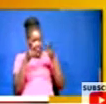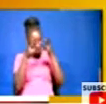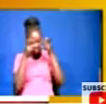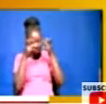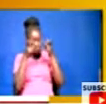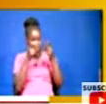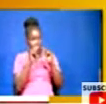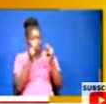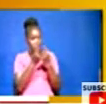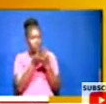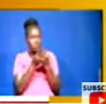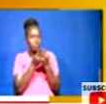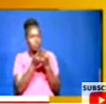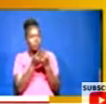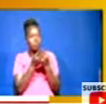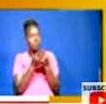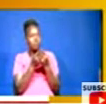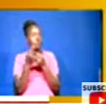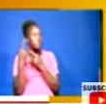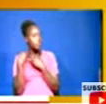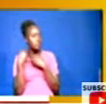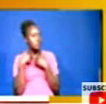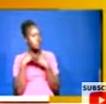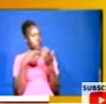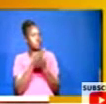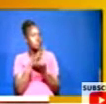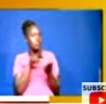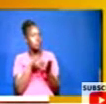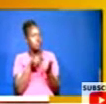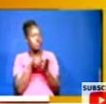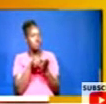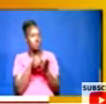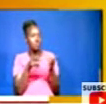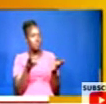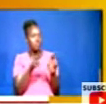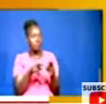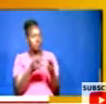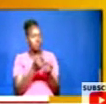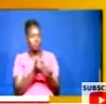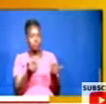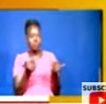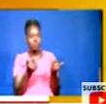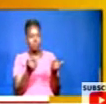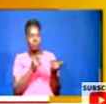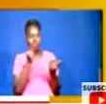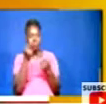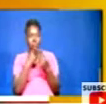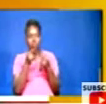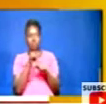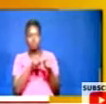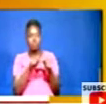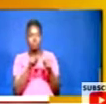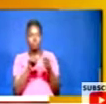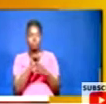concept team, and you also mandated to ensure that the project takes place. And now the president talked about the export of